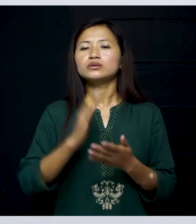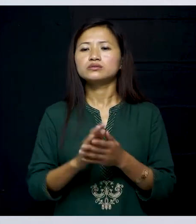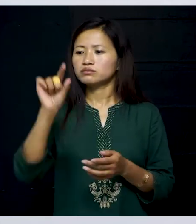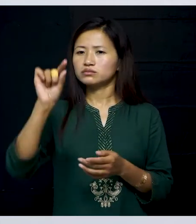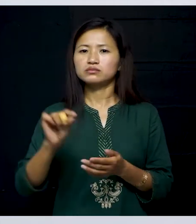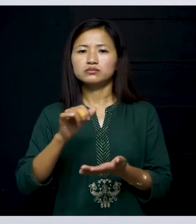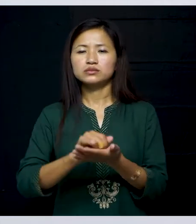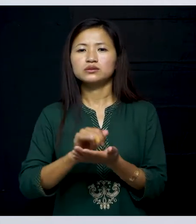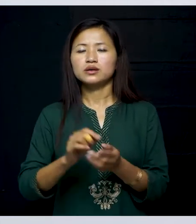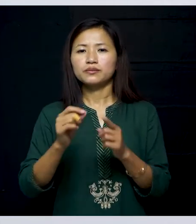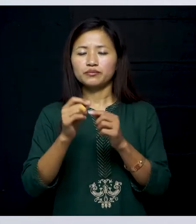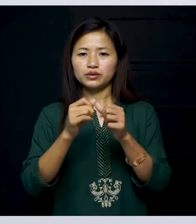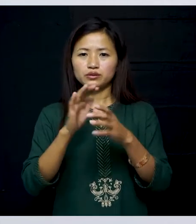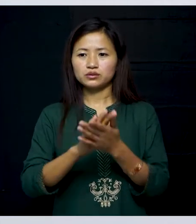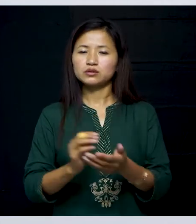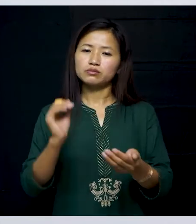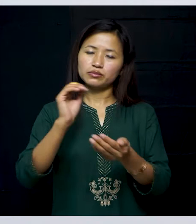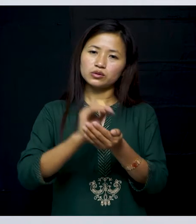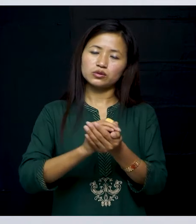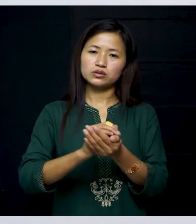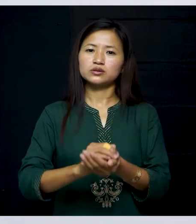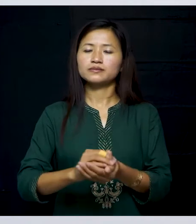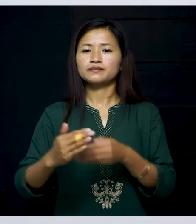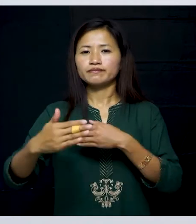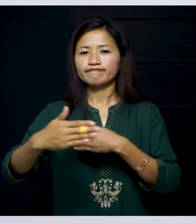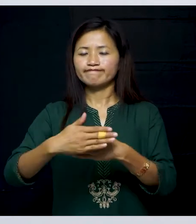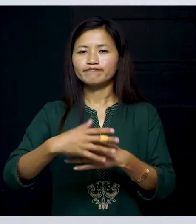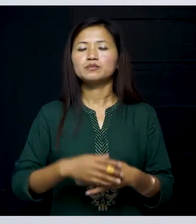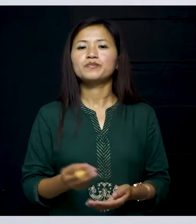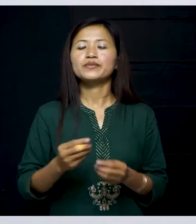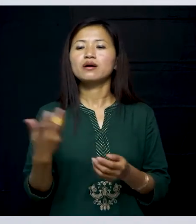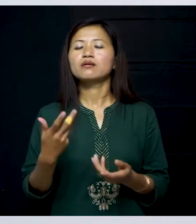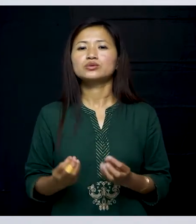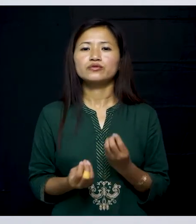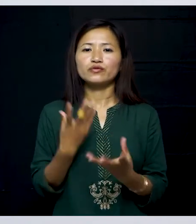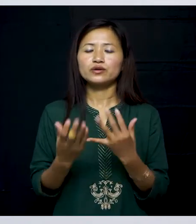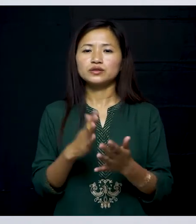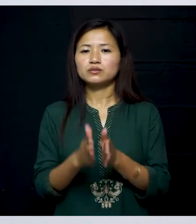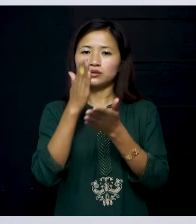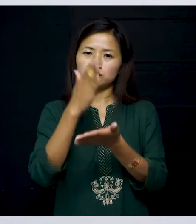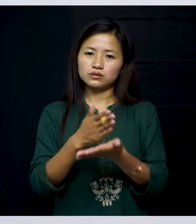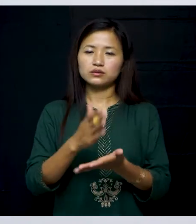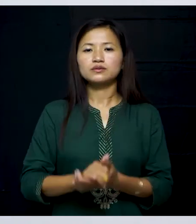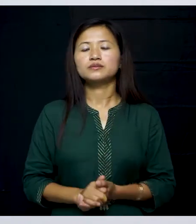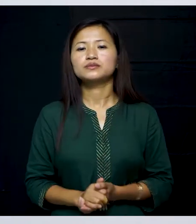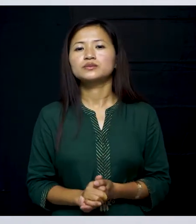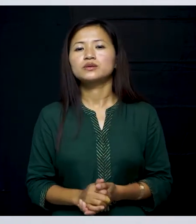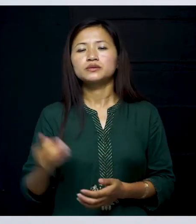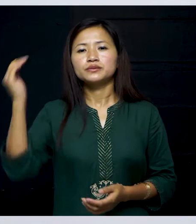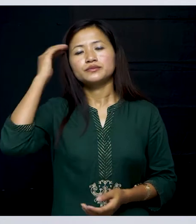the passage of oxygen is blocked, and that is how fire can be stopped. And another thing is, we know